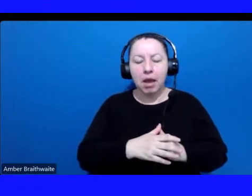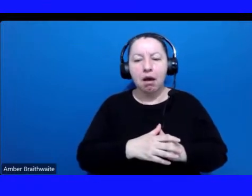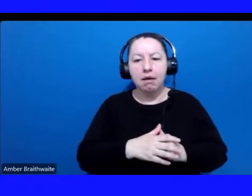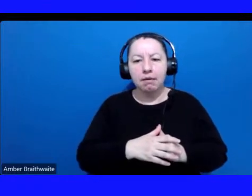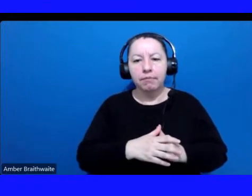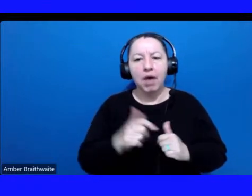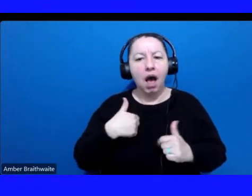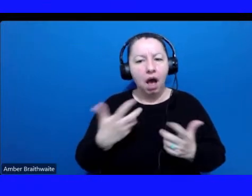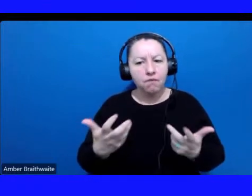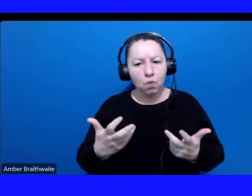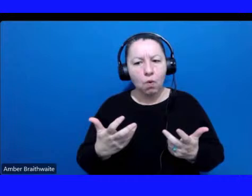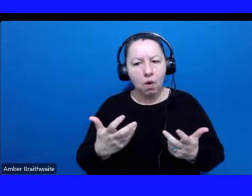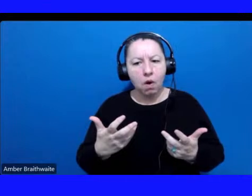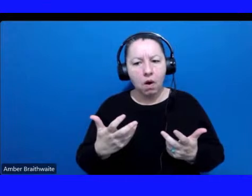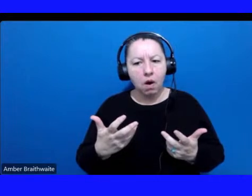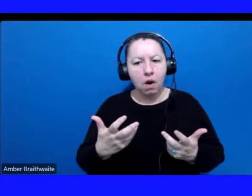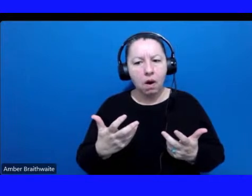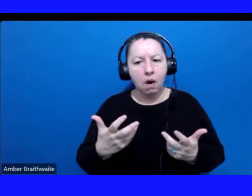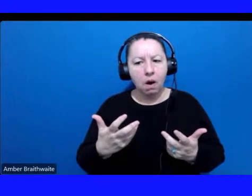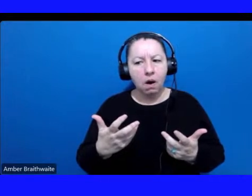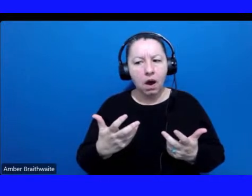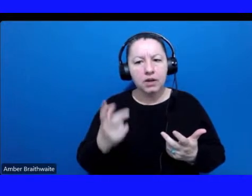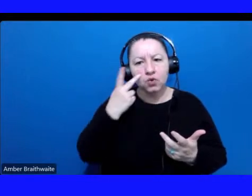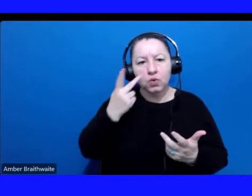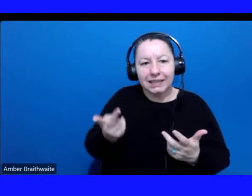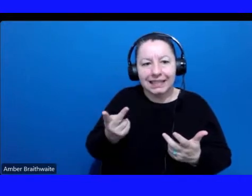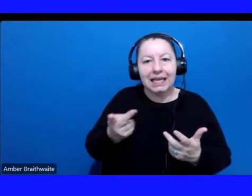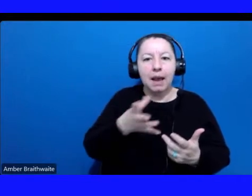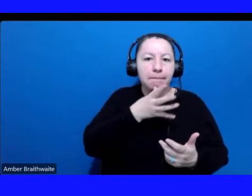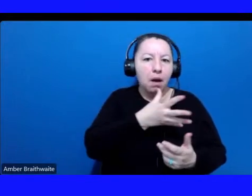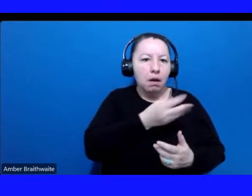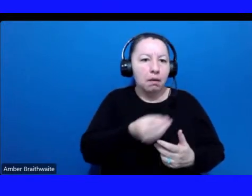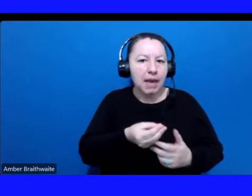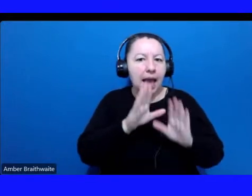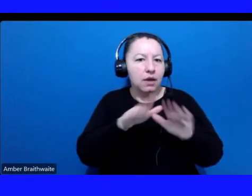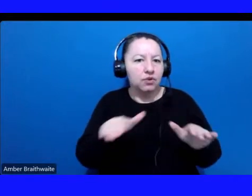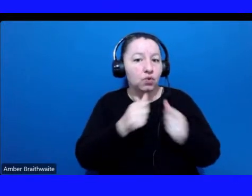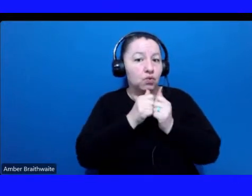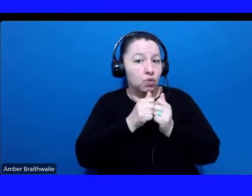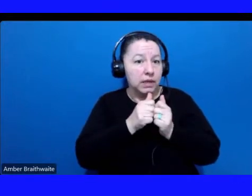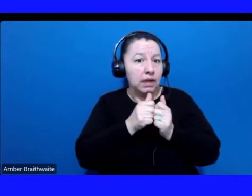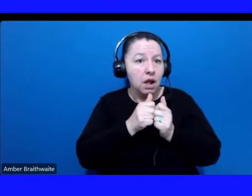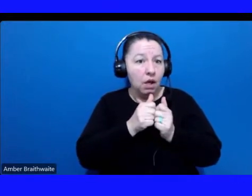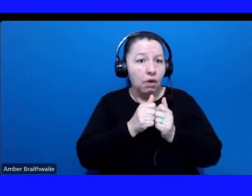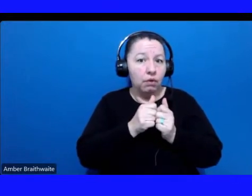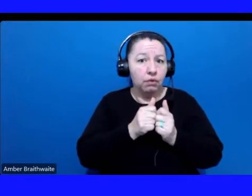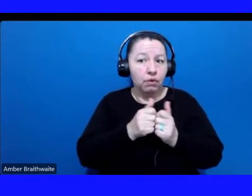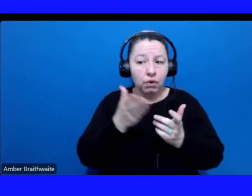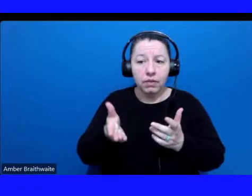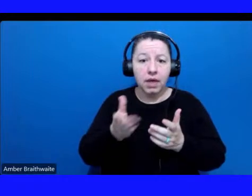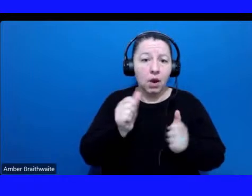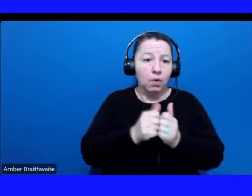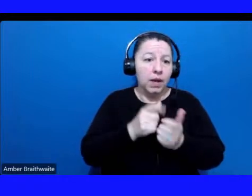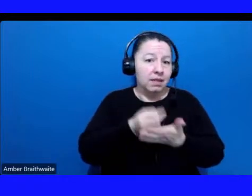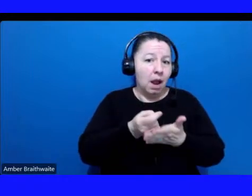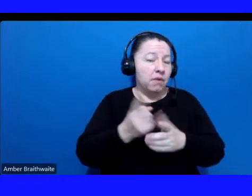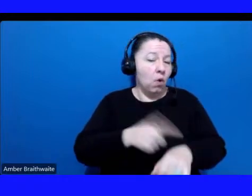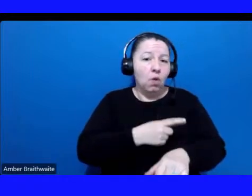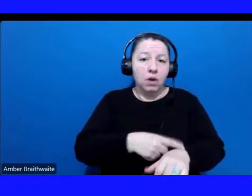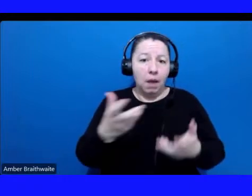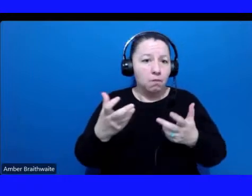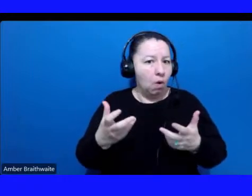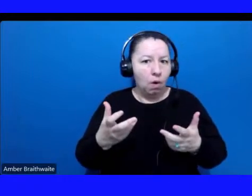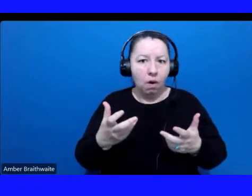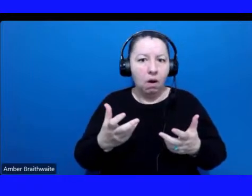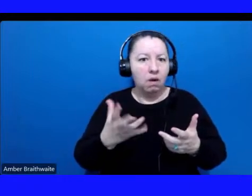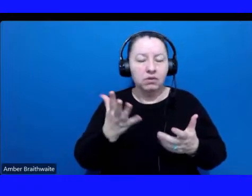inoculated, if you will, from some of the things that they we often see them get involved with without having a